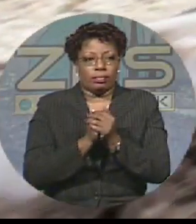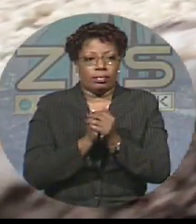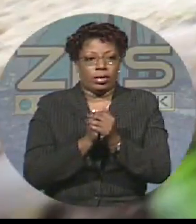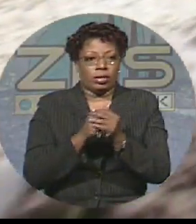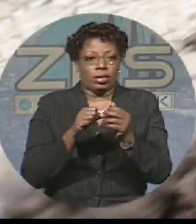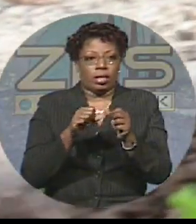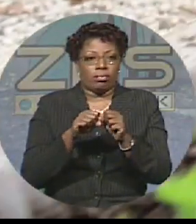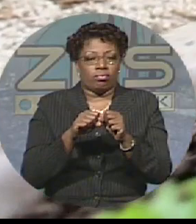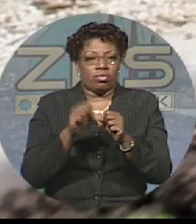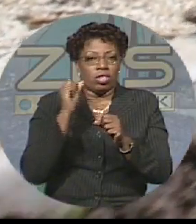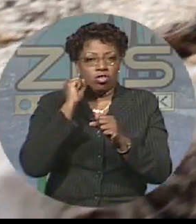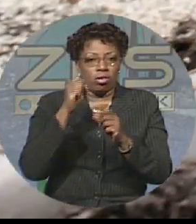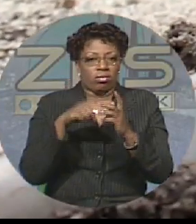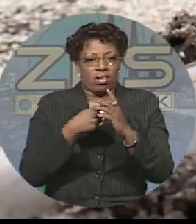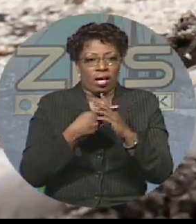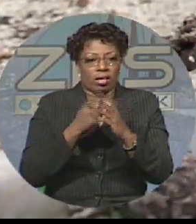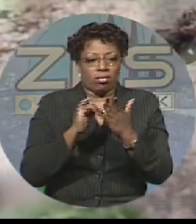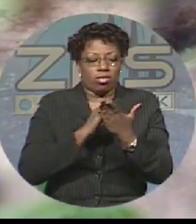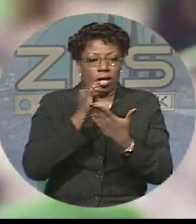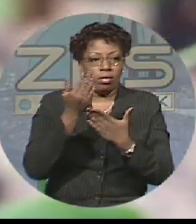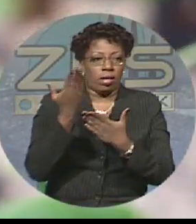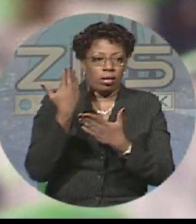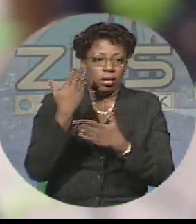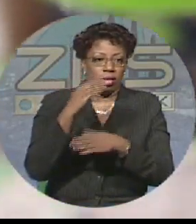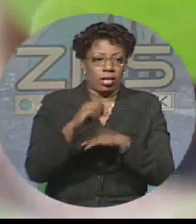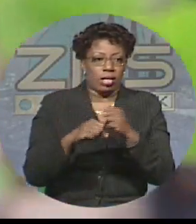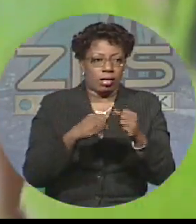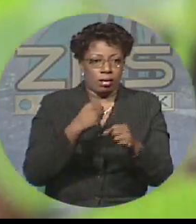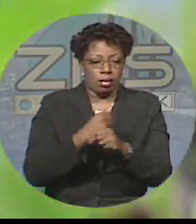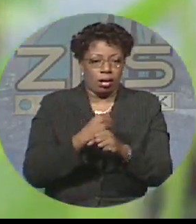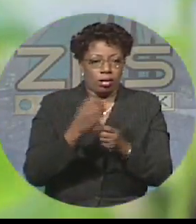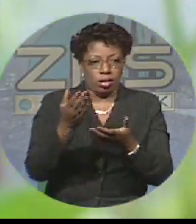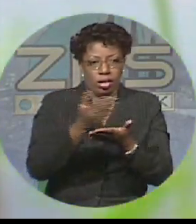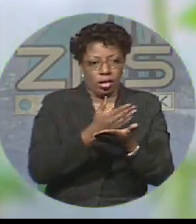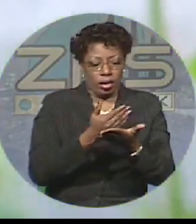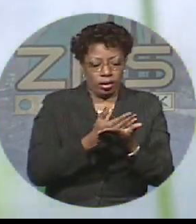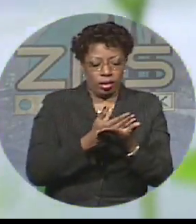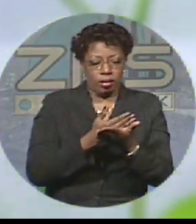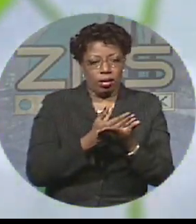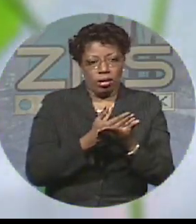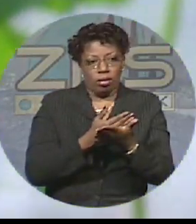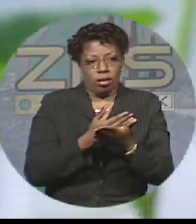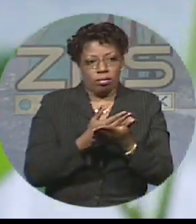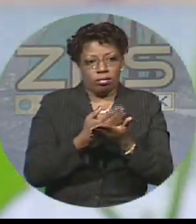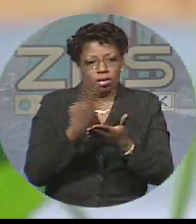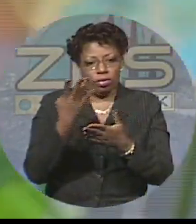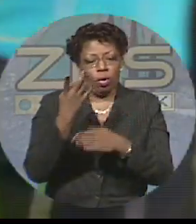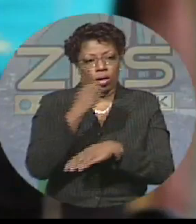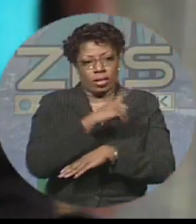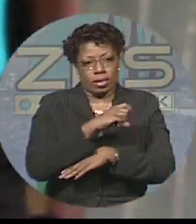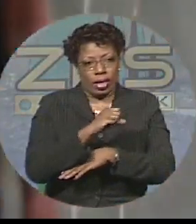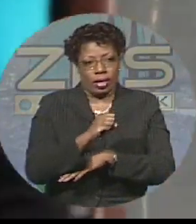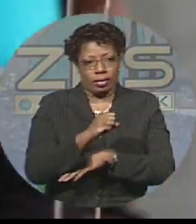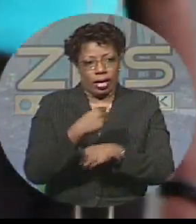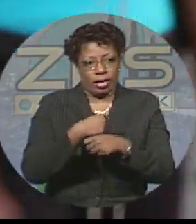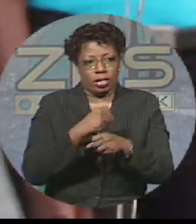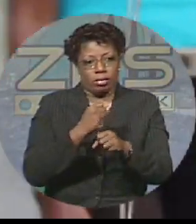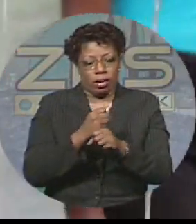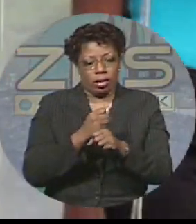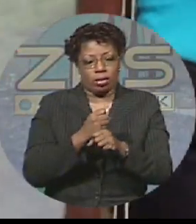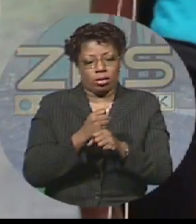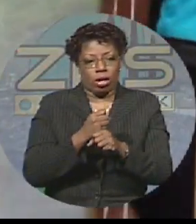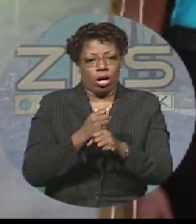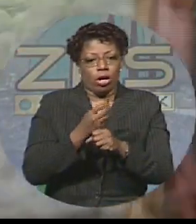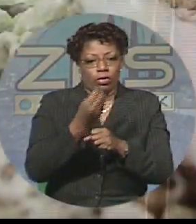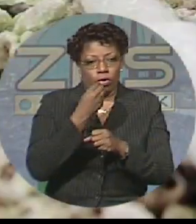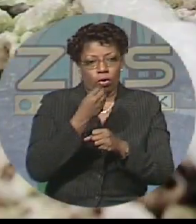started backyard farming in January of this year and has already reaped crops at least 4 times and uses those crops to make a healthy dish. She